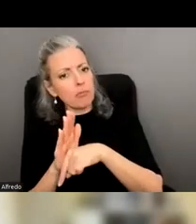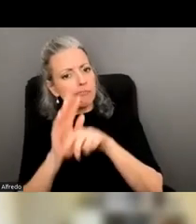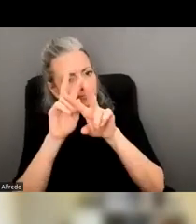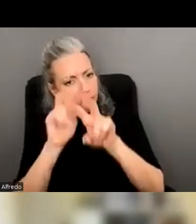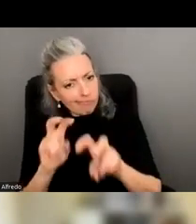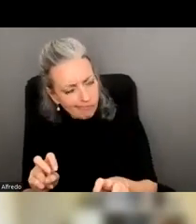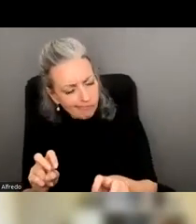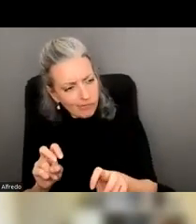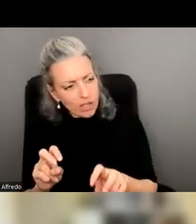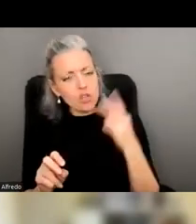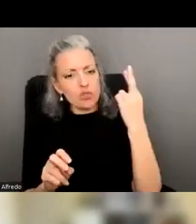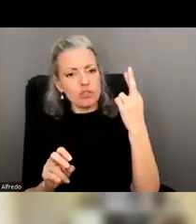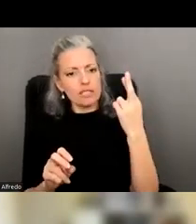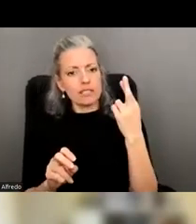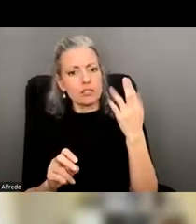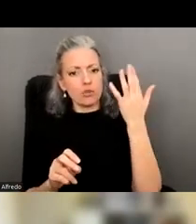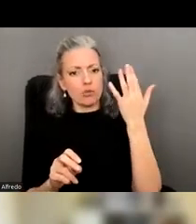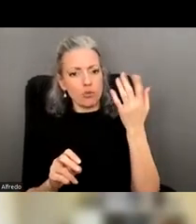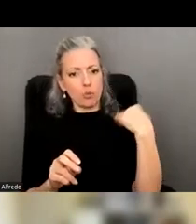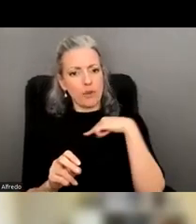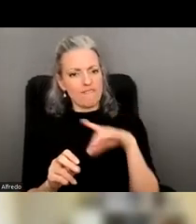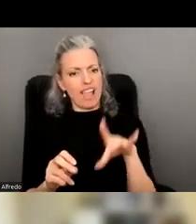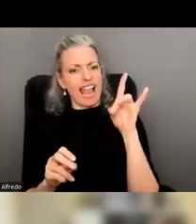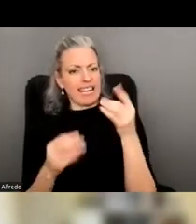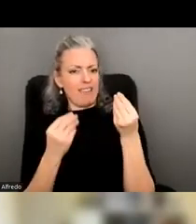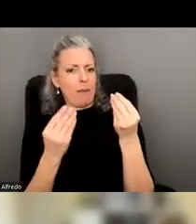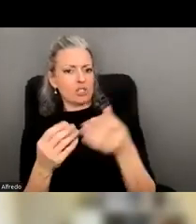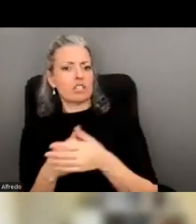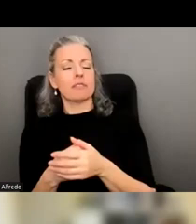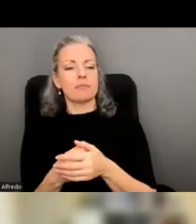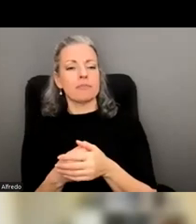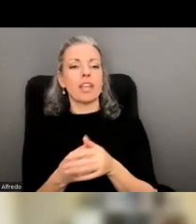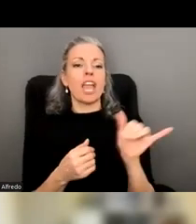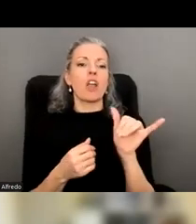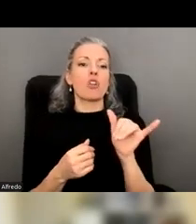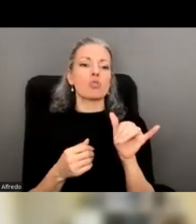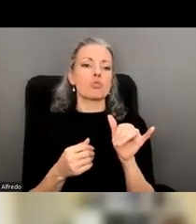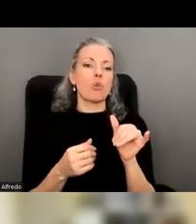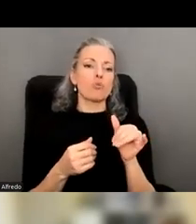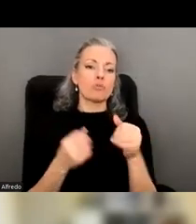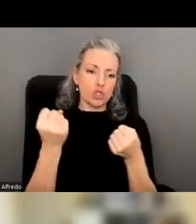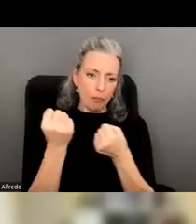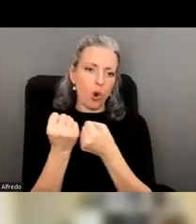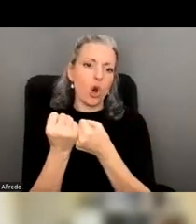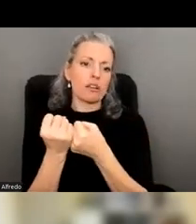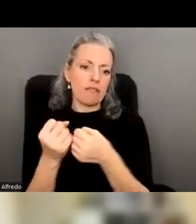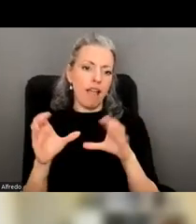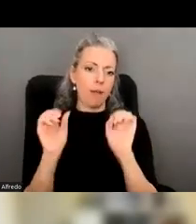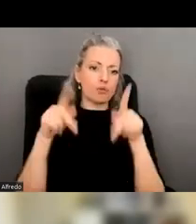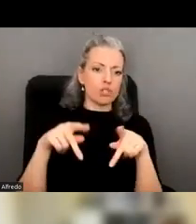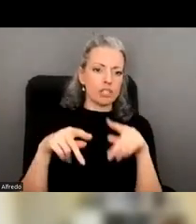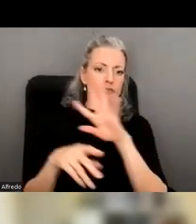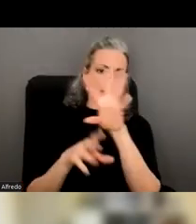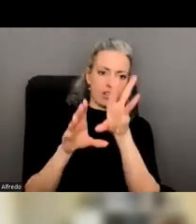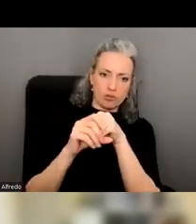disparities that we're anticipating to find, and also potential sources for support and opportunities for interventions